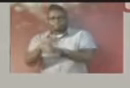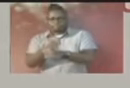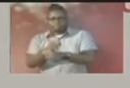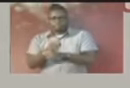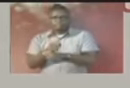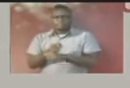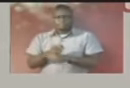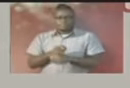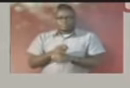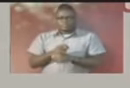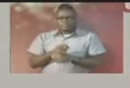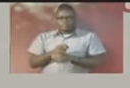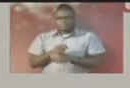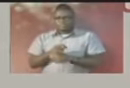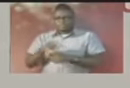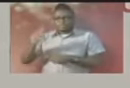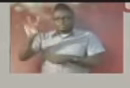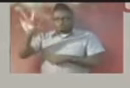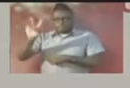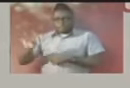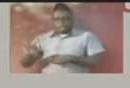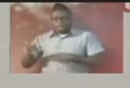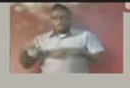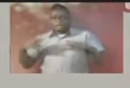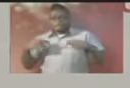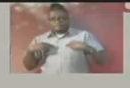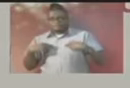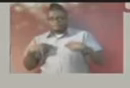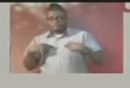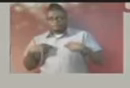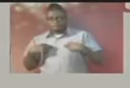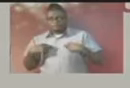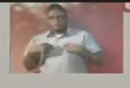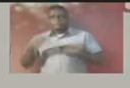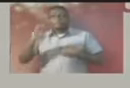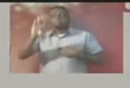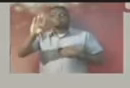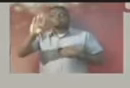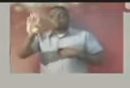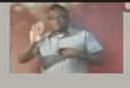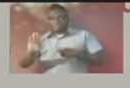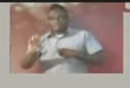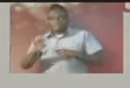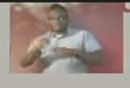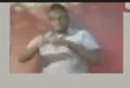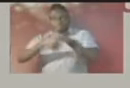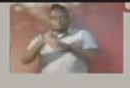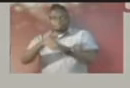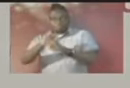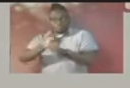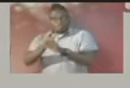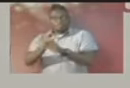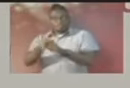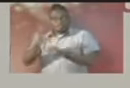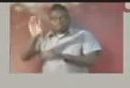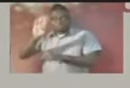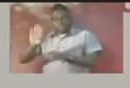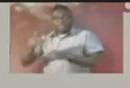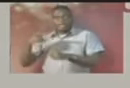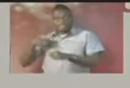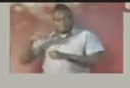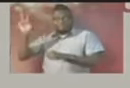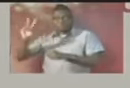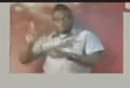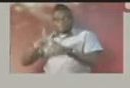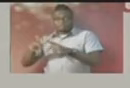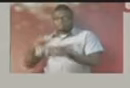variant in Venezuela was the P1 variant, which is the Brazilian variant. However, just to go into your question, I